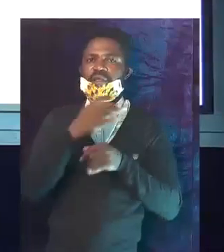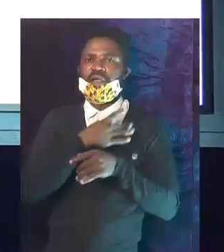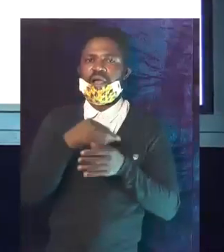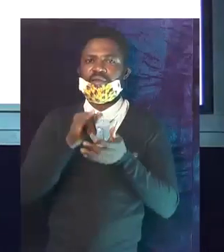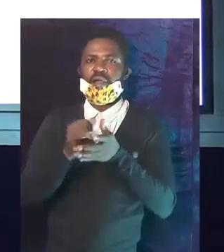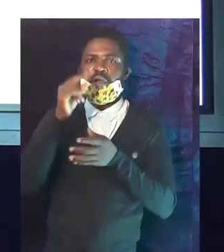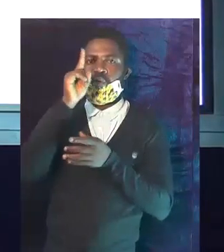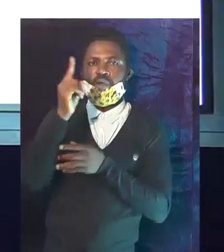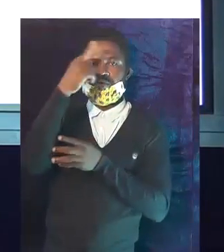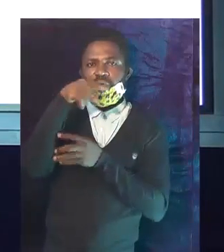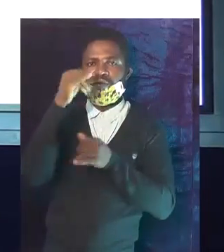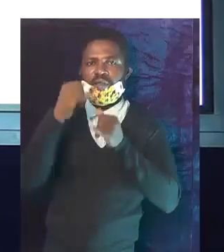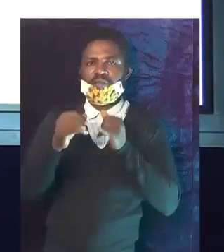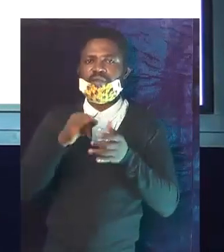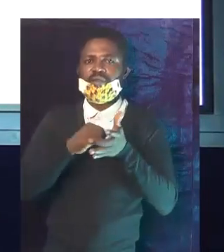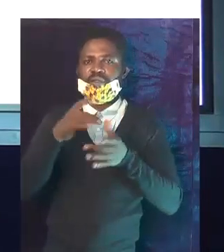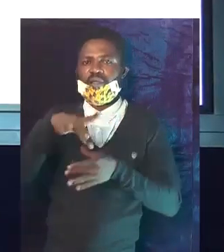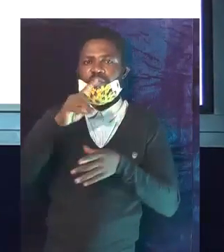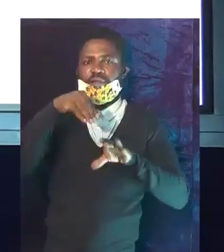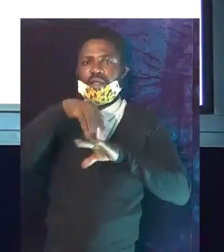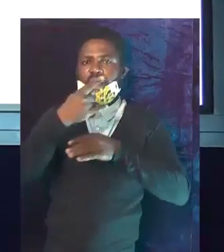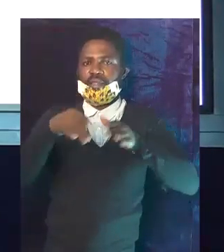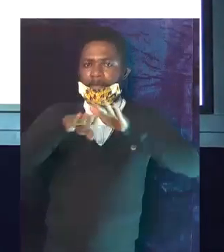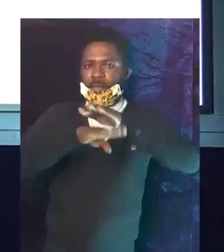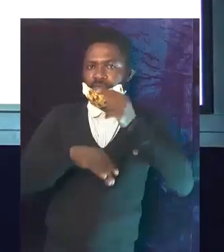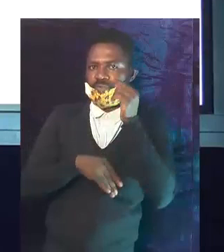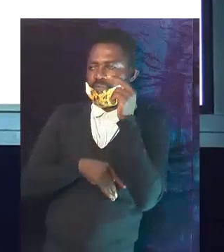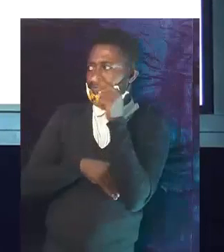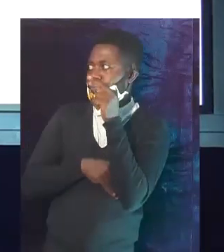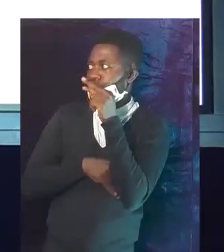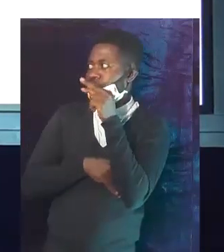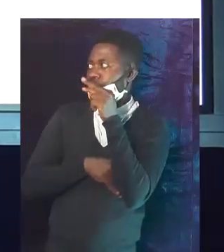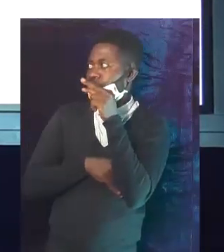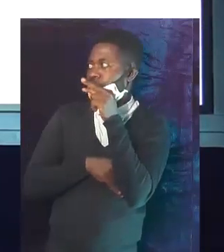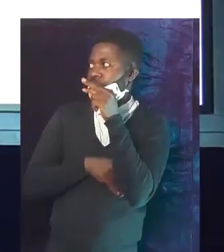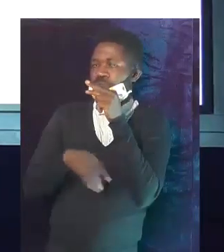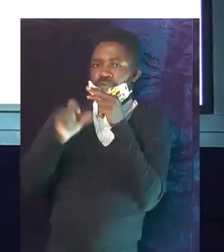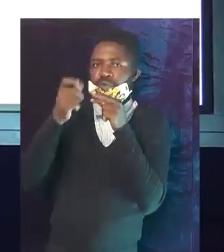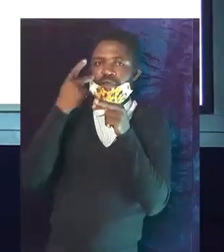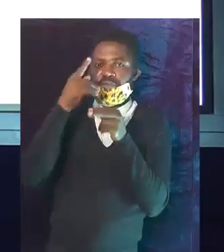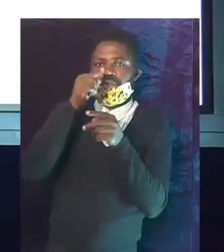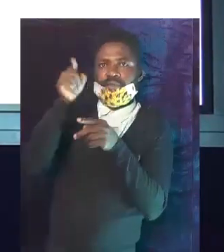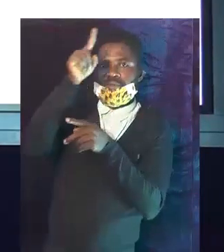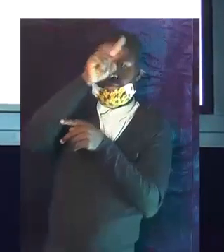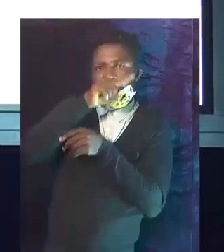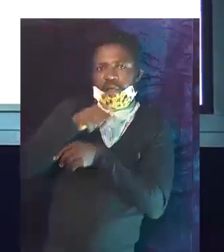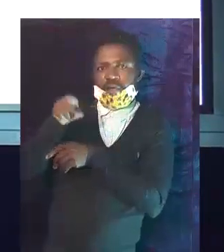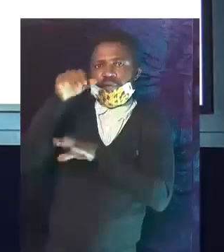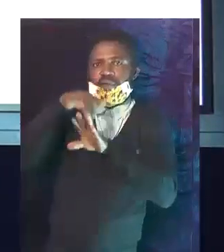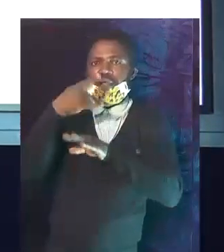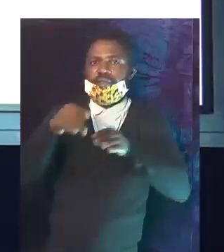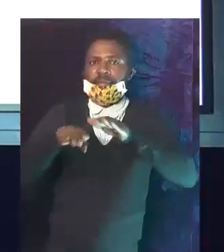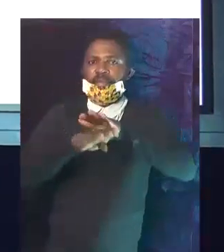1 circular edge is found at the base. I will let it turn around now and I'll show you. Okay, so you can see the circle at the base. And